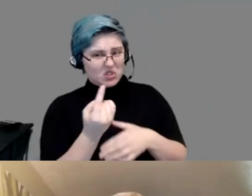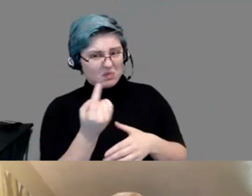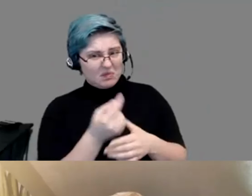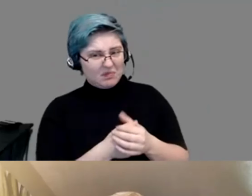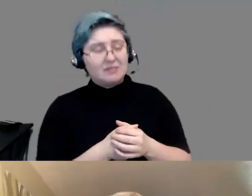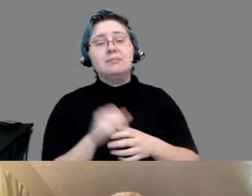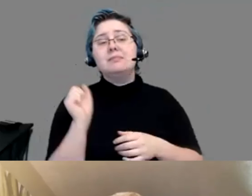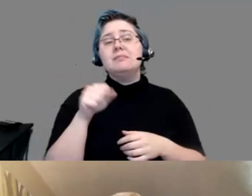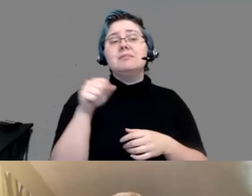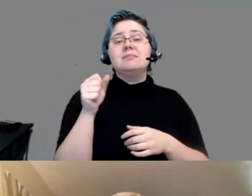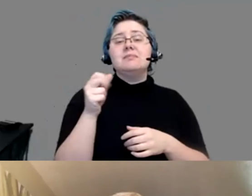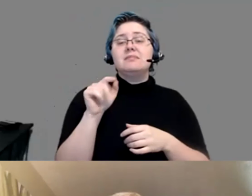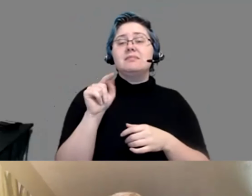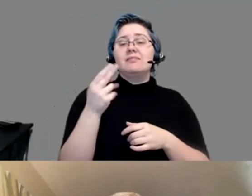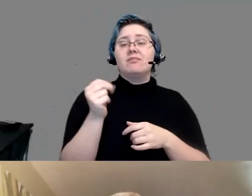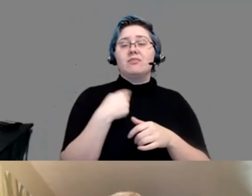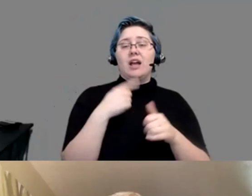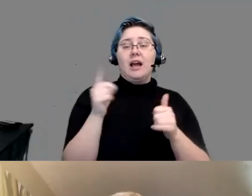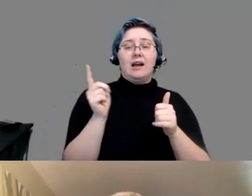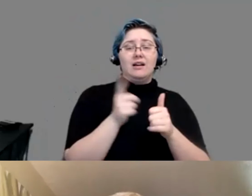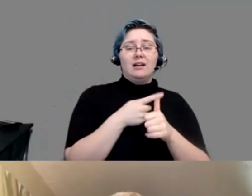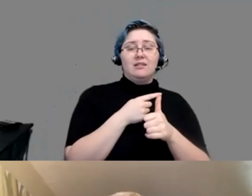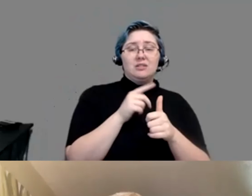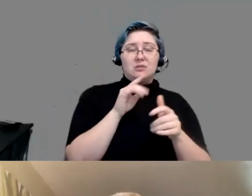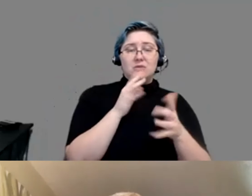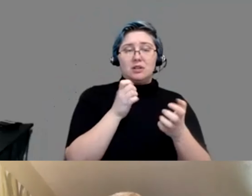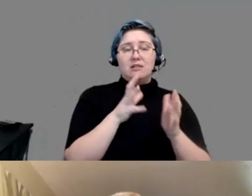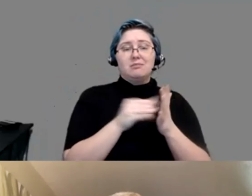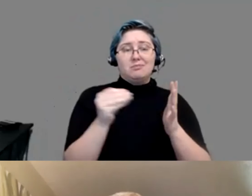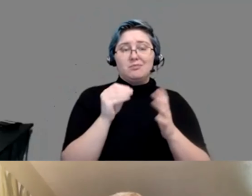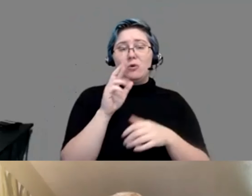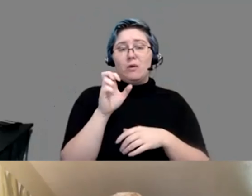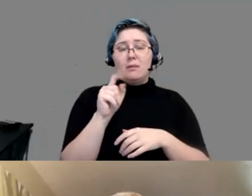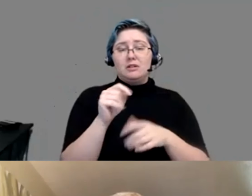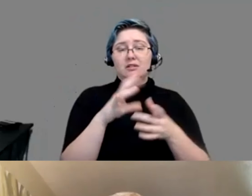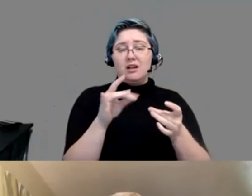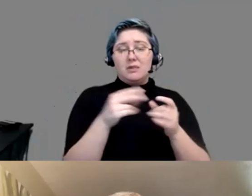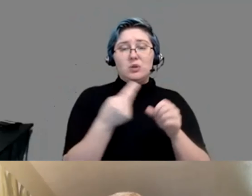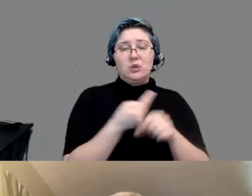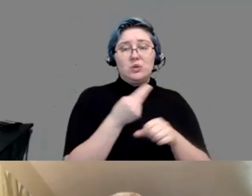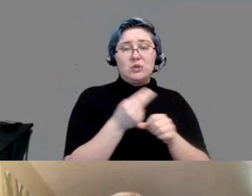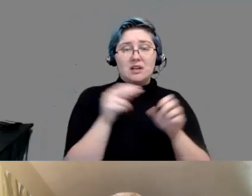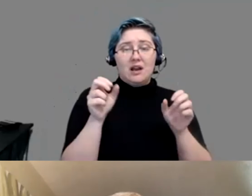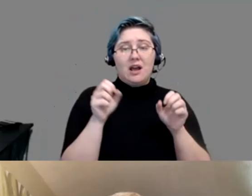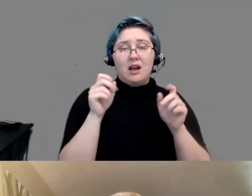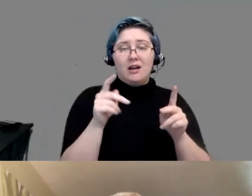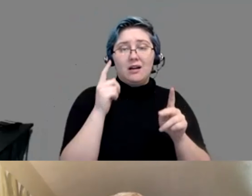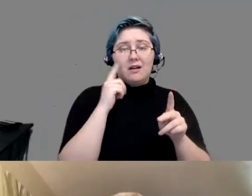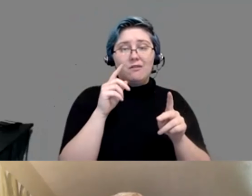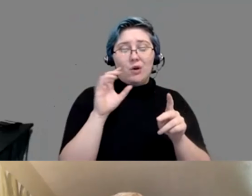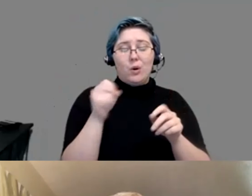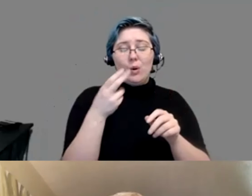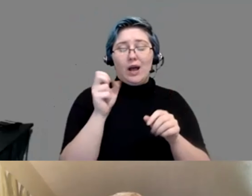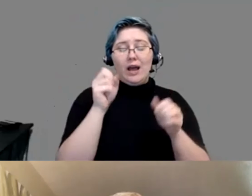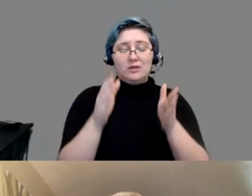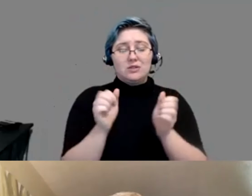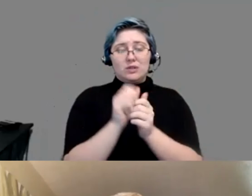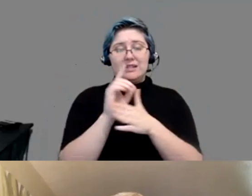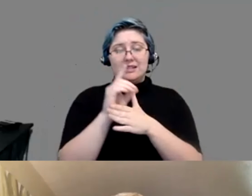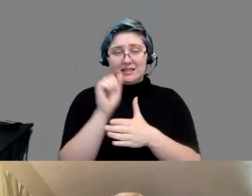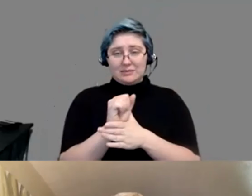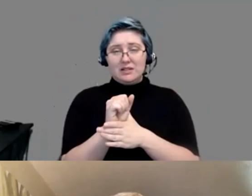Yes, I was first and foremost just going to echo Robert's sentiments about using the opportunity for Ohioans with Disabilities Agency and